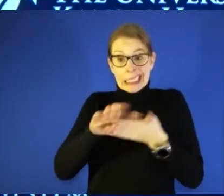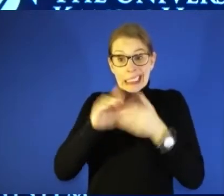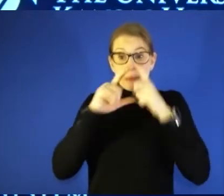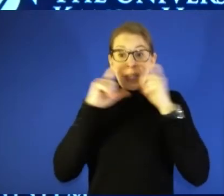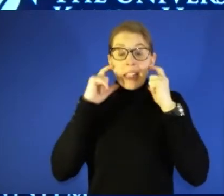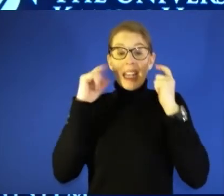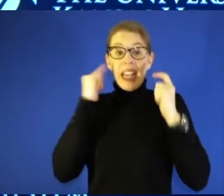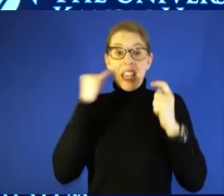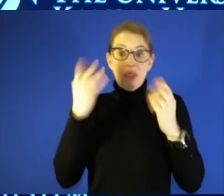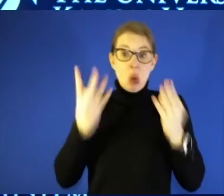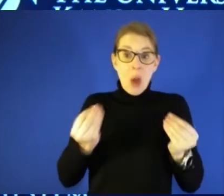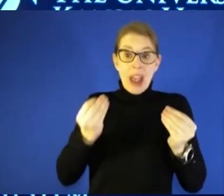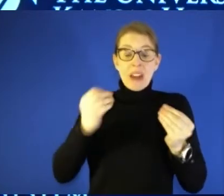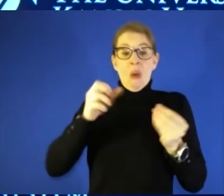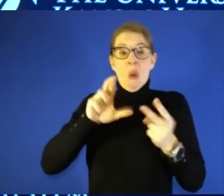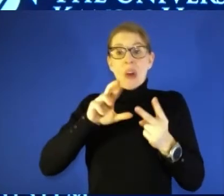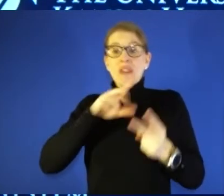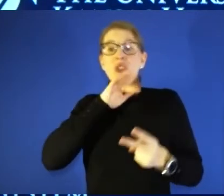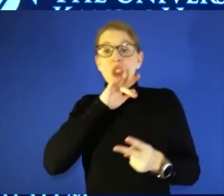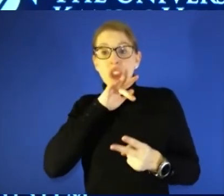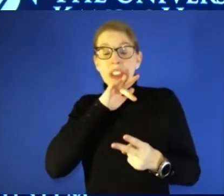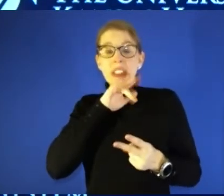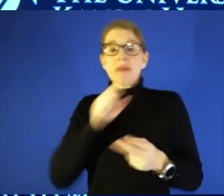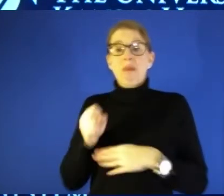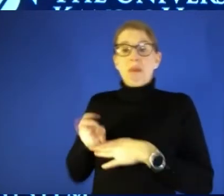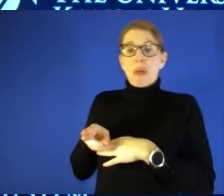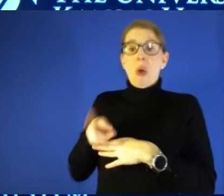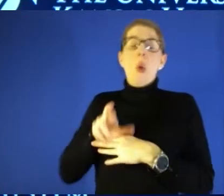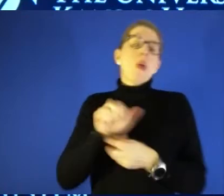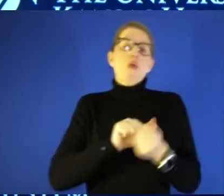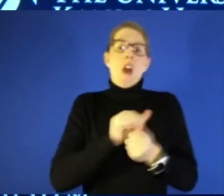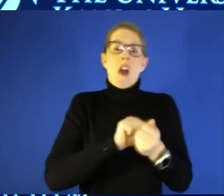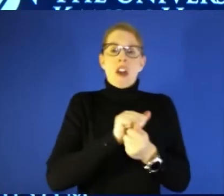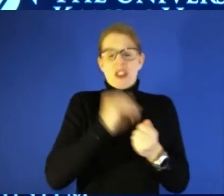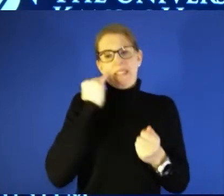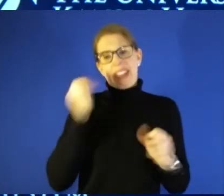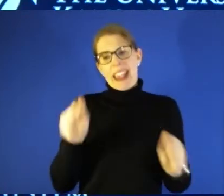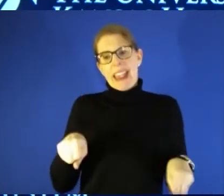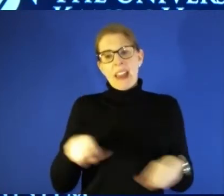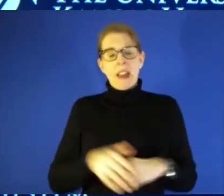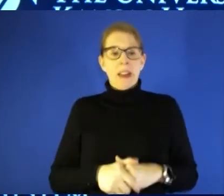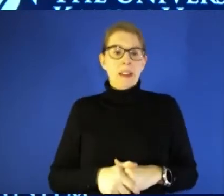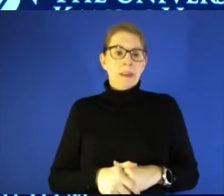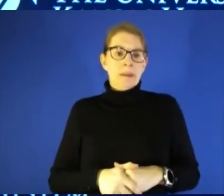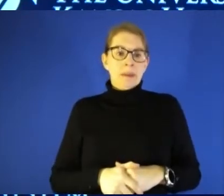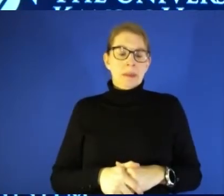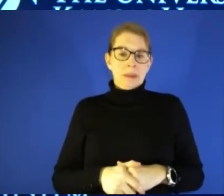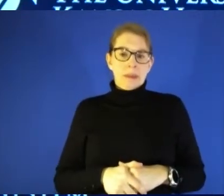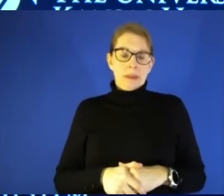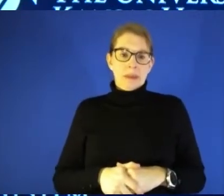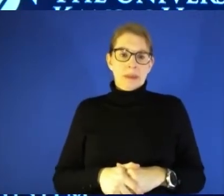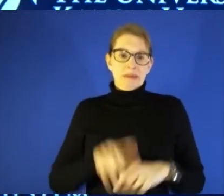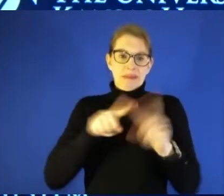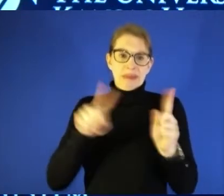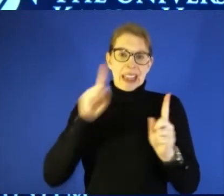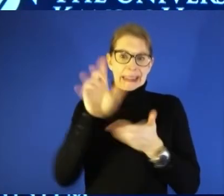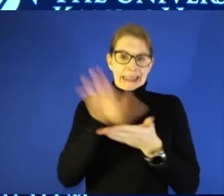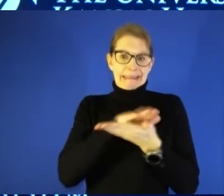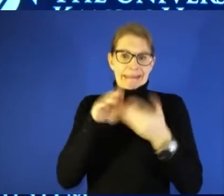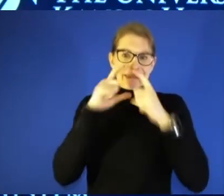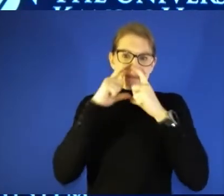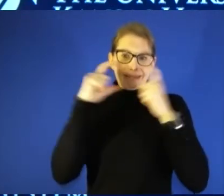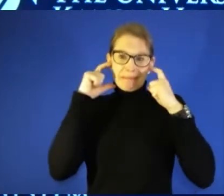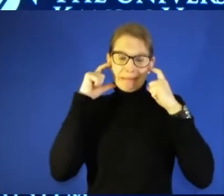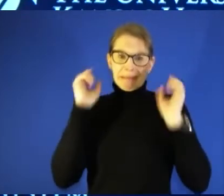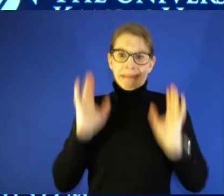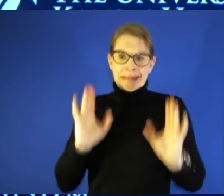should dispose of it, especially if it's a disposable one, or wash it, just like you would any other laundry. But I think a clean mask, trying to build that